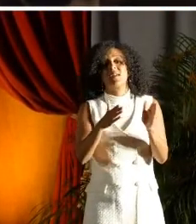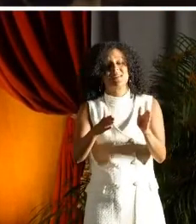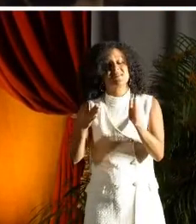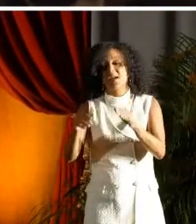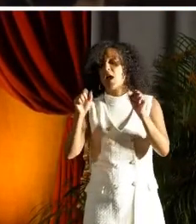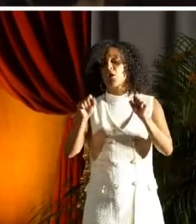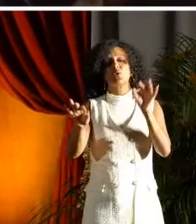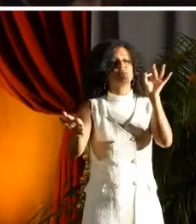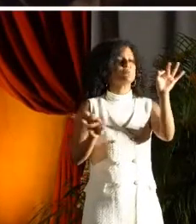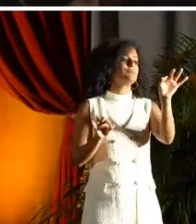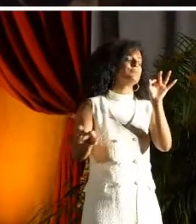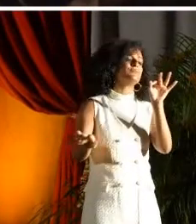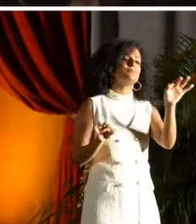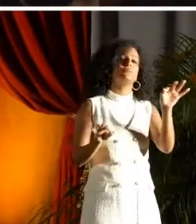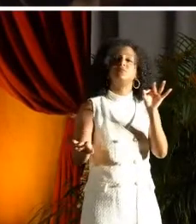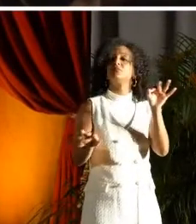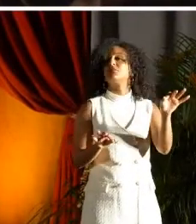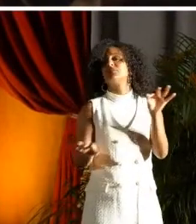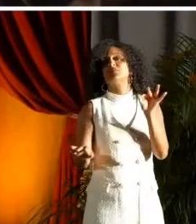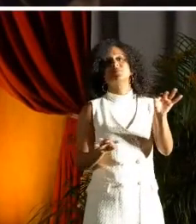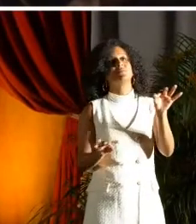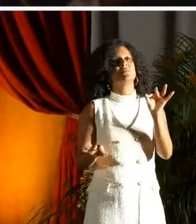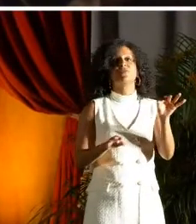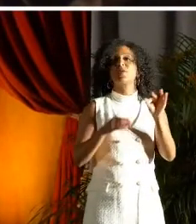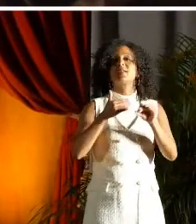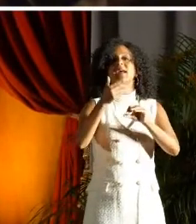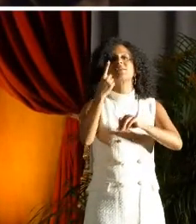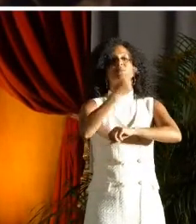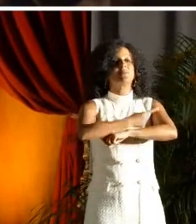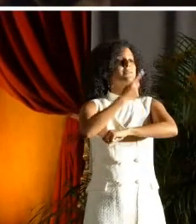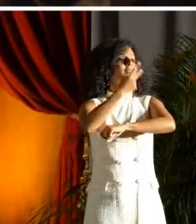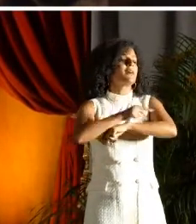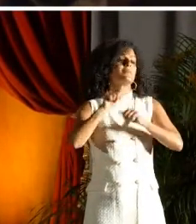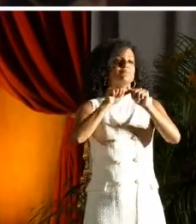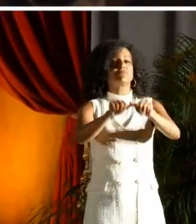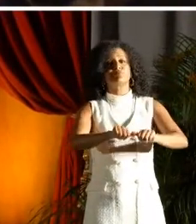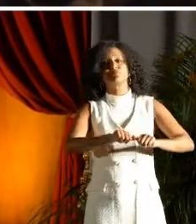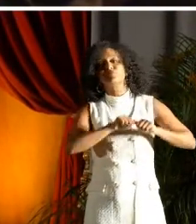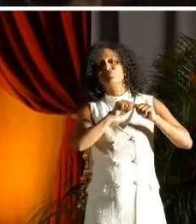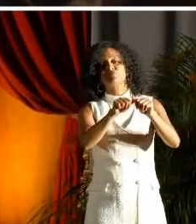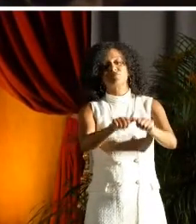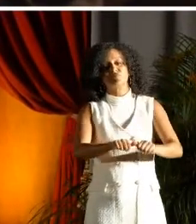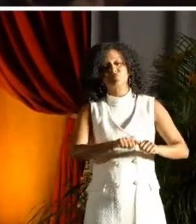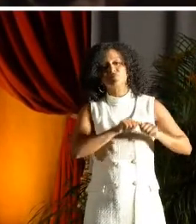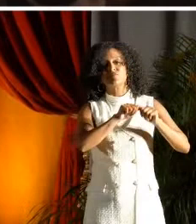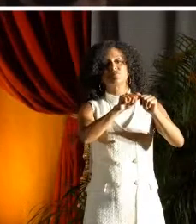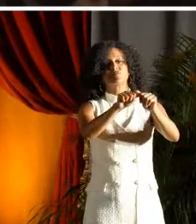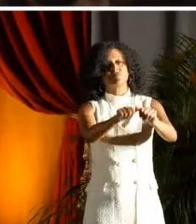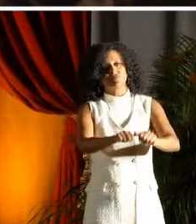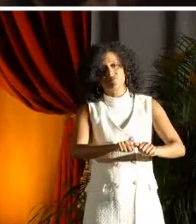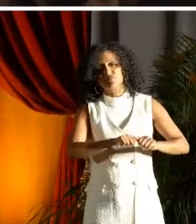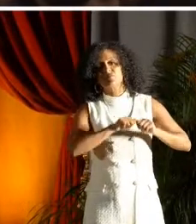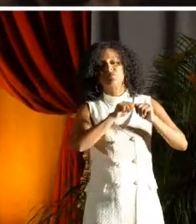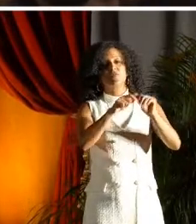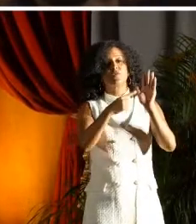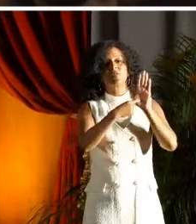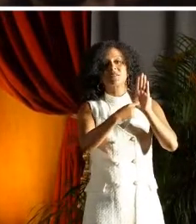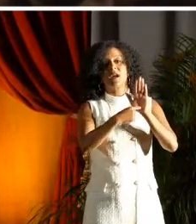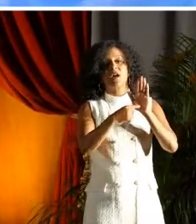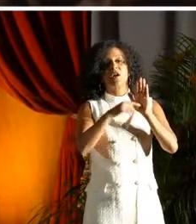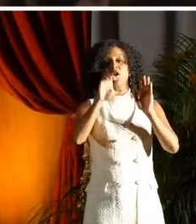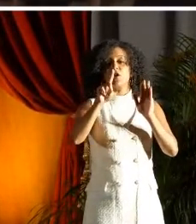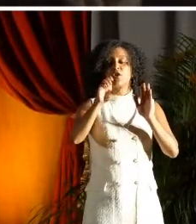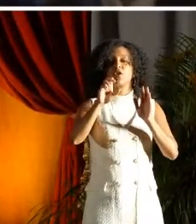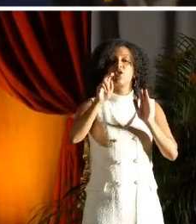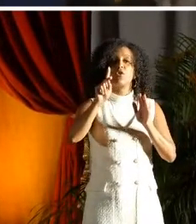I could talk to you for the next day and a half or so about. For example, I clerked for Justice